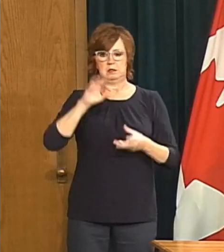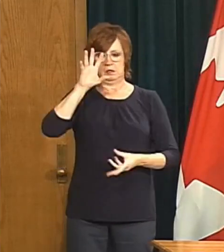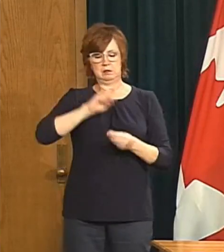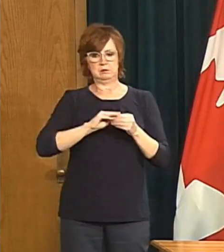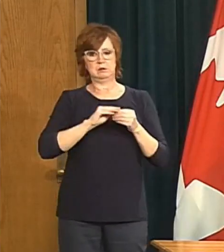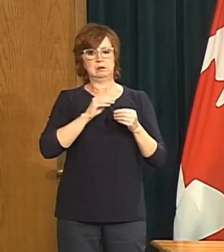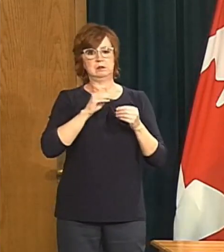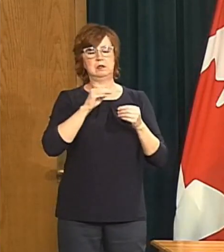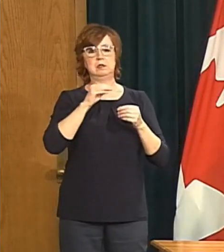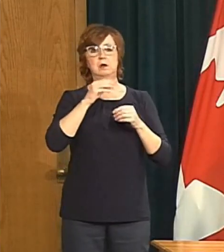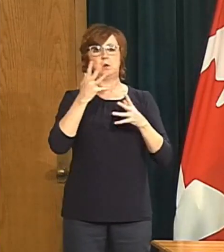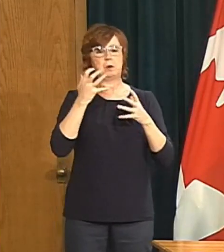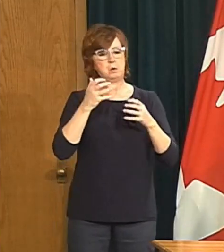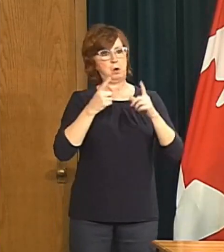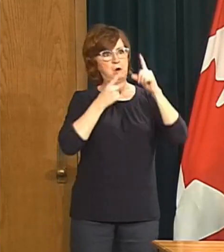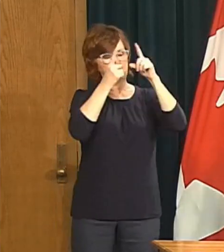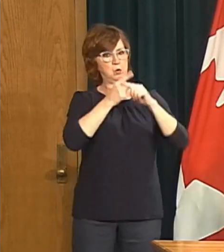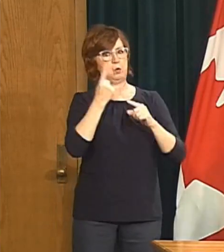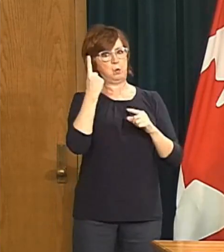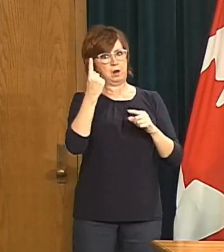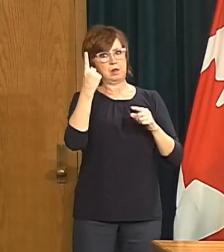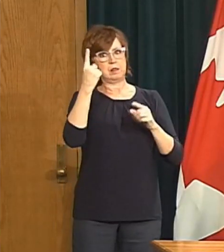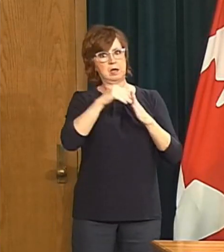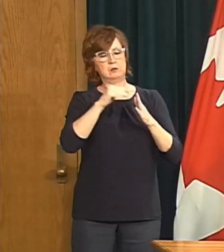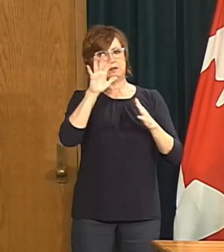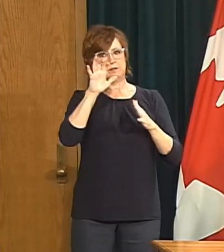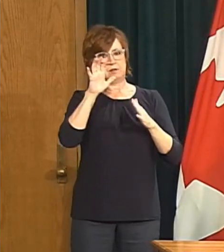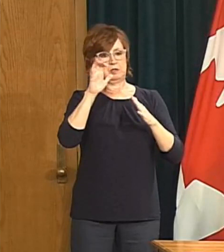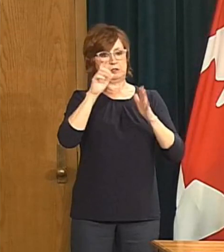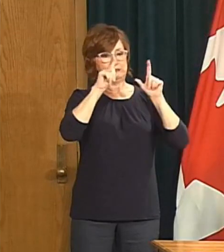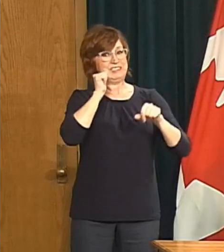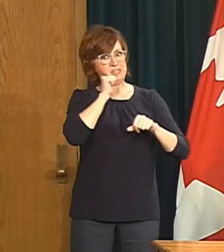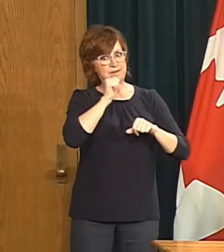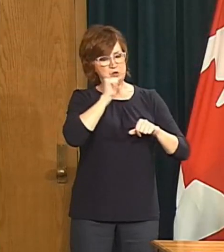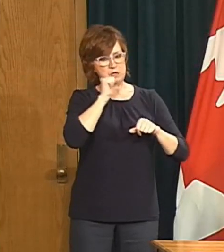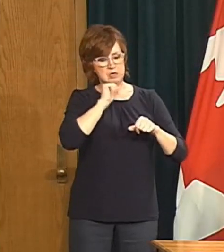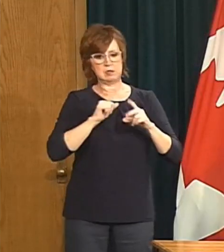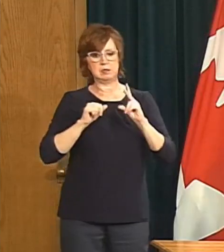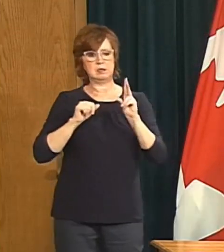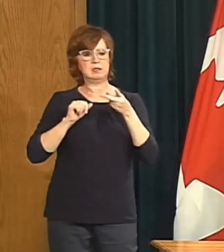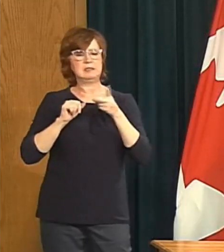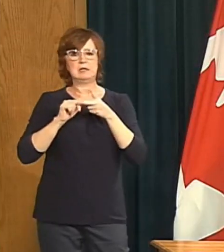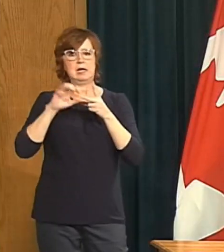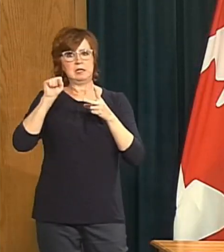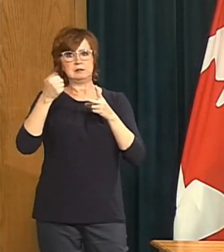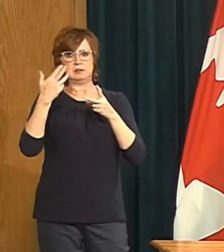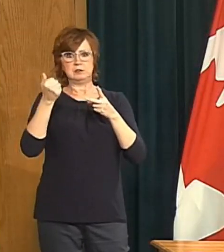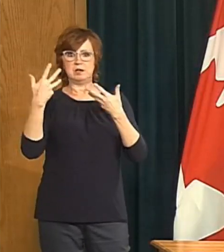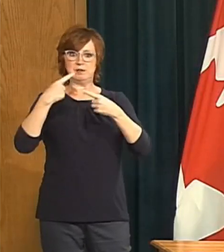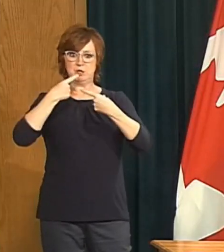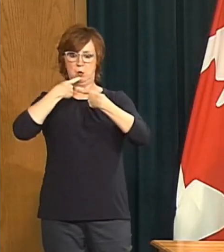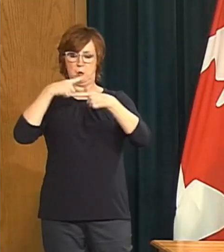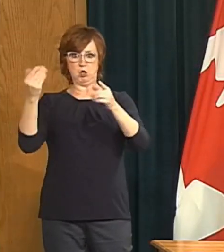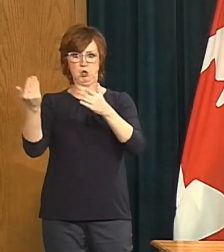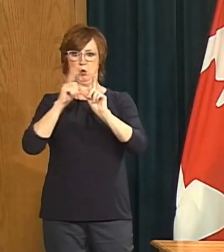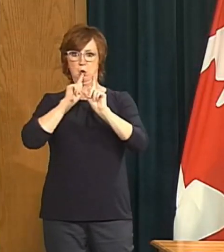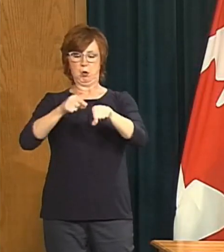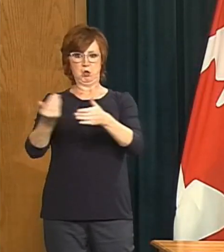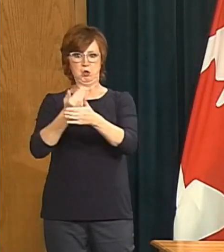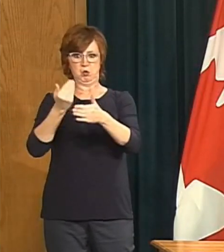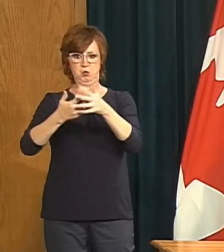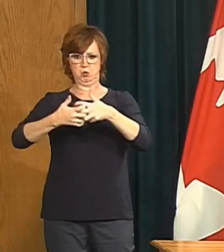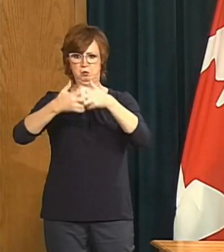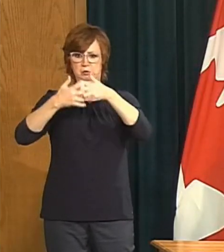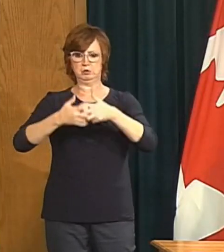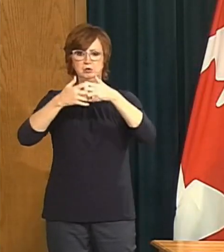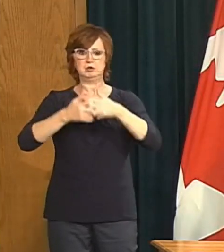end of the month. The SHA has also ordered the new Spartan Biosciences testing equipment that has